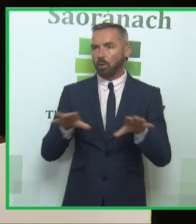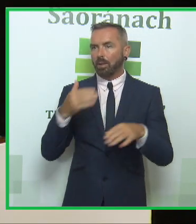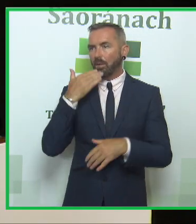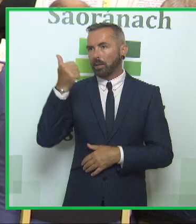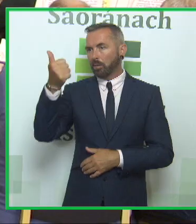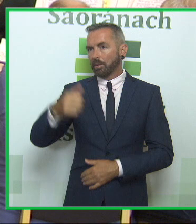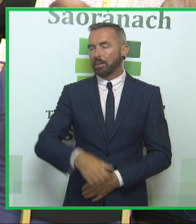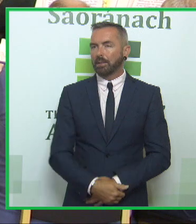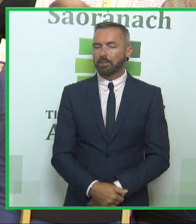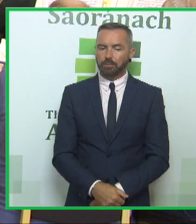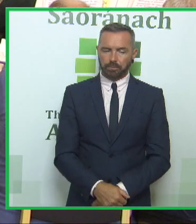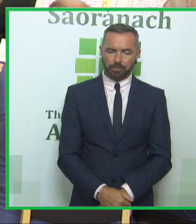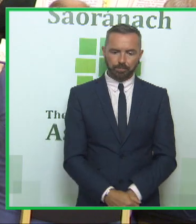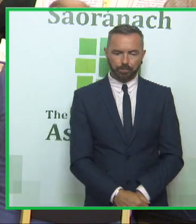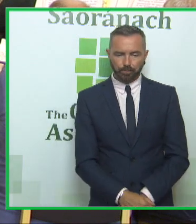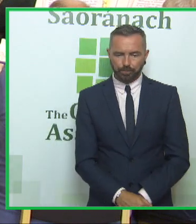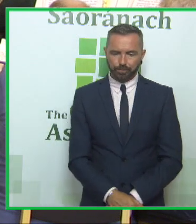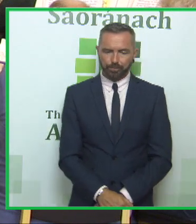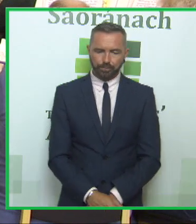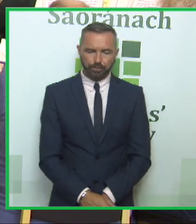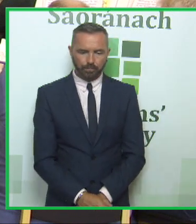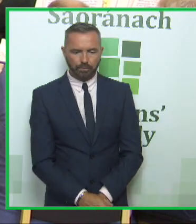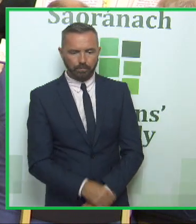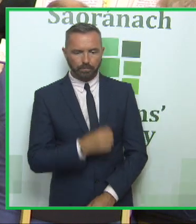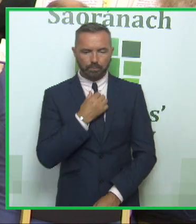good points. 13, please.